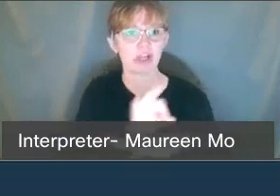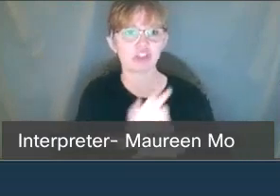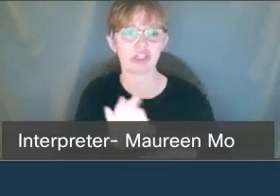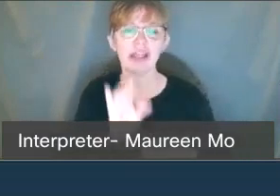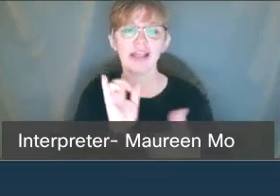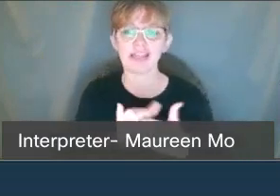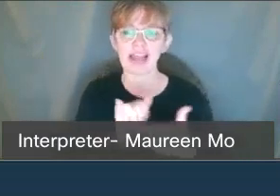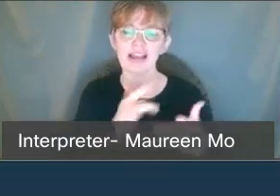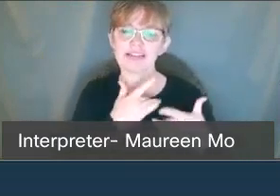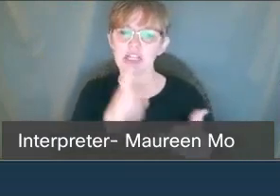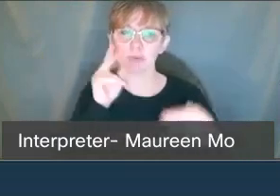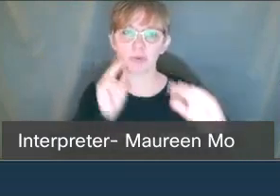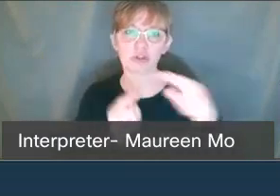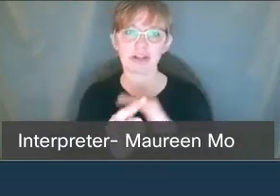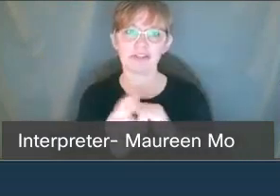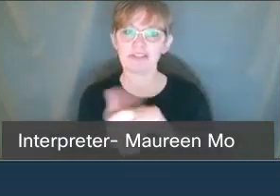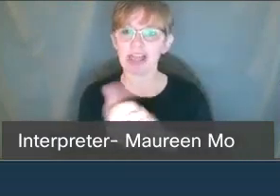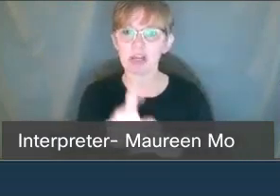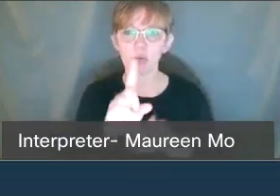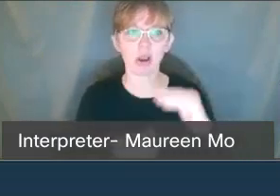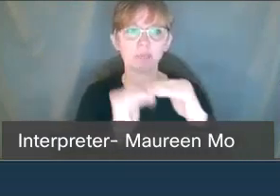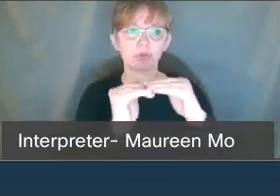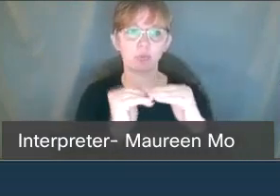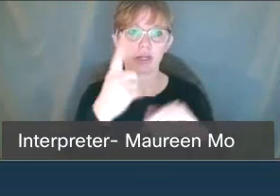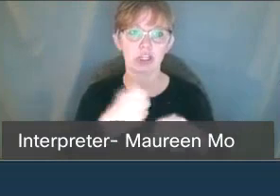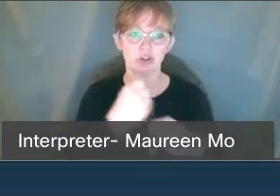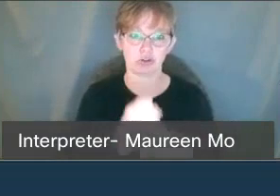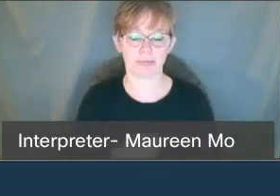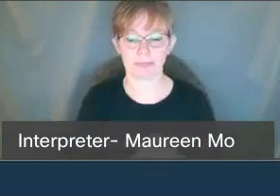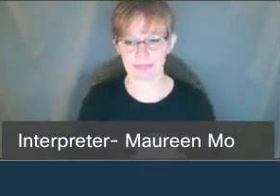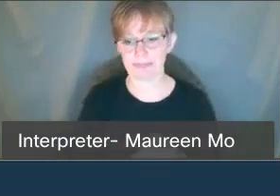highly predictive of anywhere up to a year or so down the road.